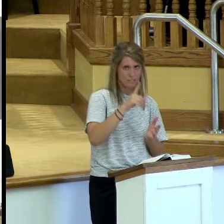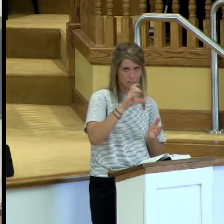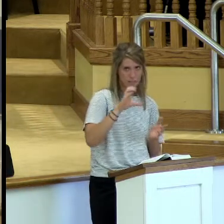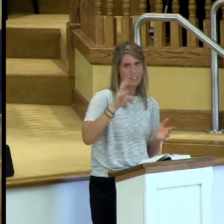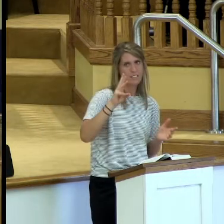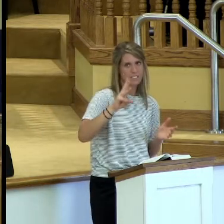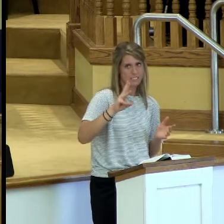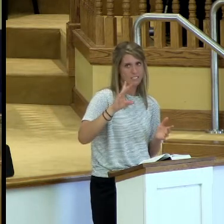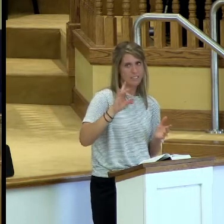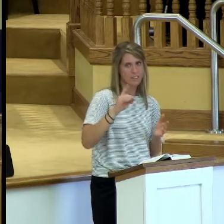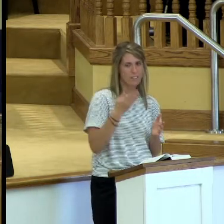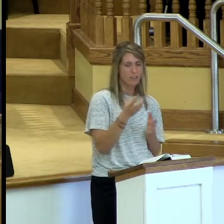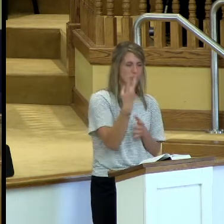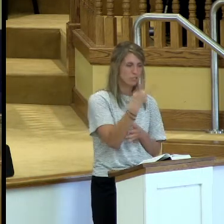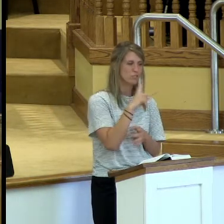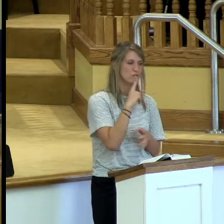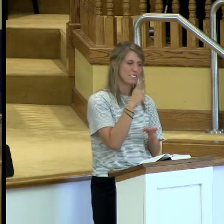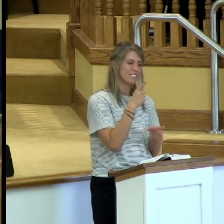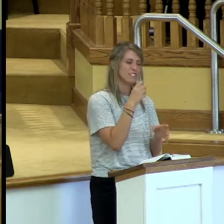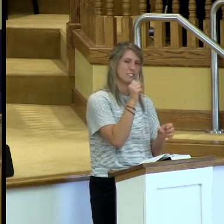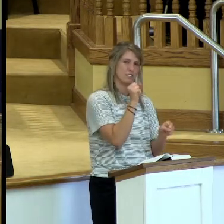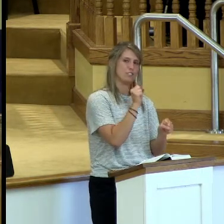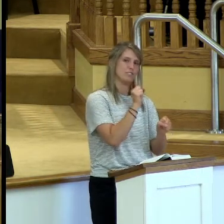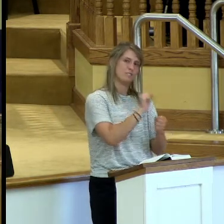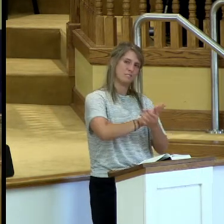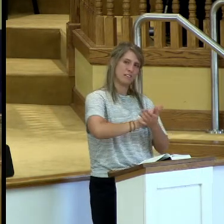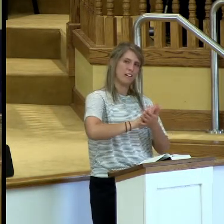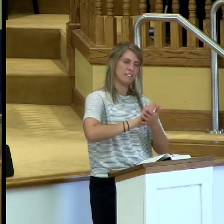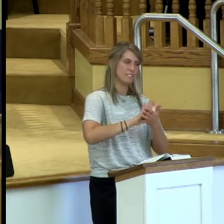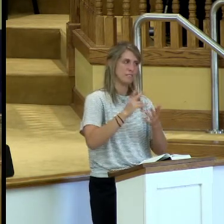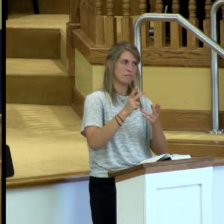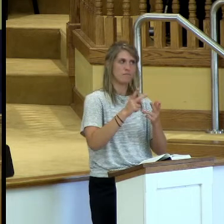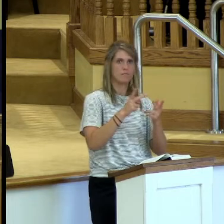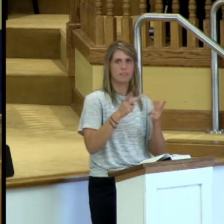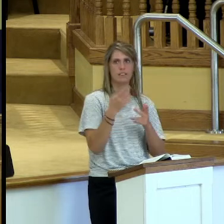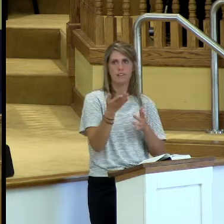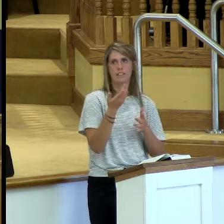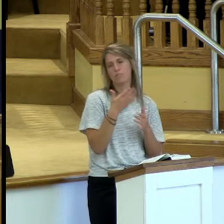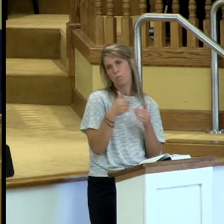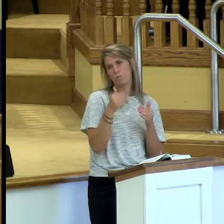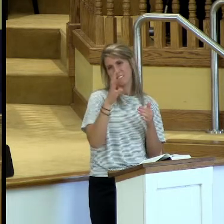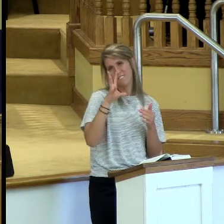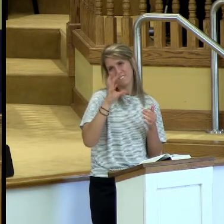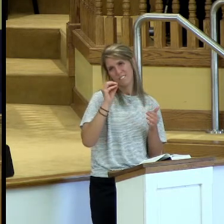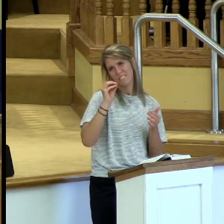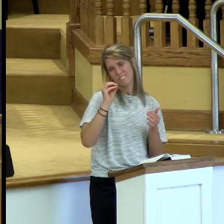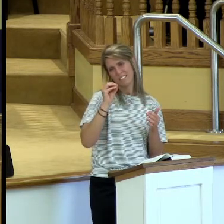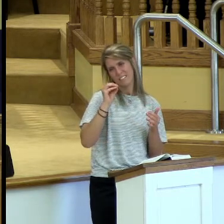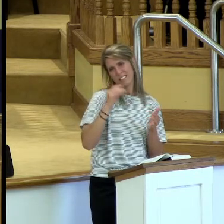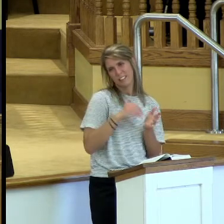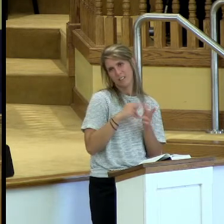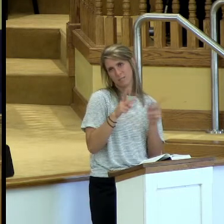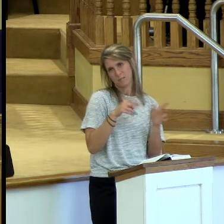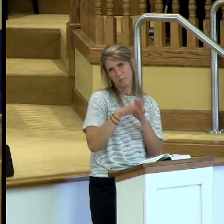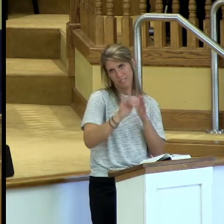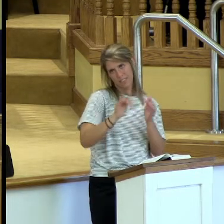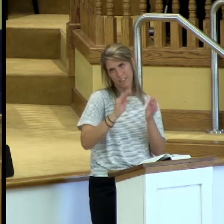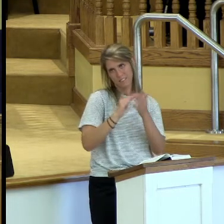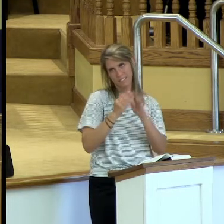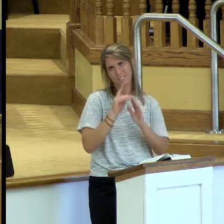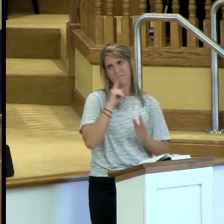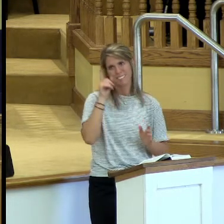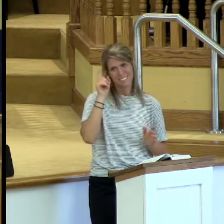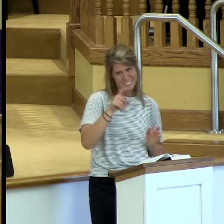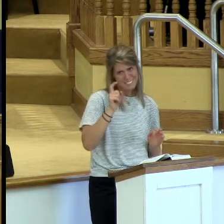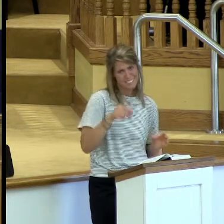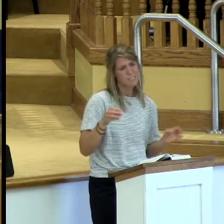48,186 in Clovis. There's 2 really good works in Clovis. There could be another one. There's almost 50,000 people in that city. They